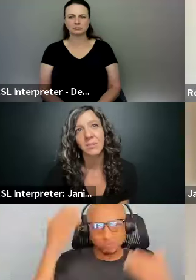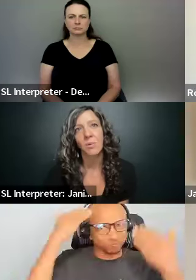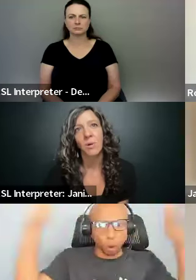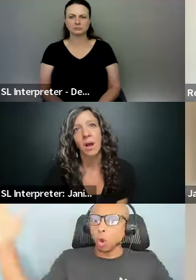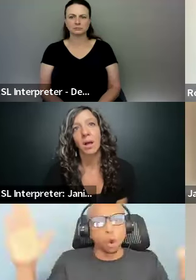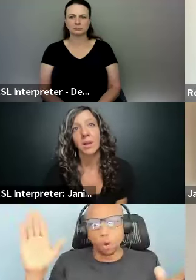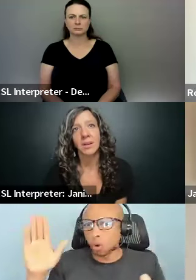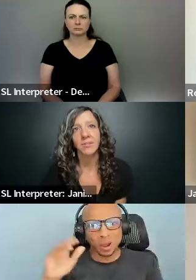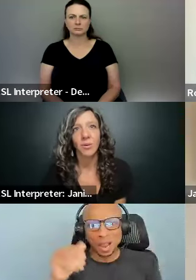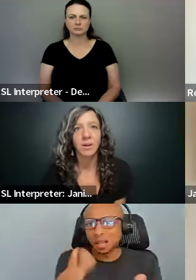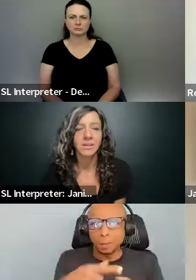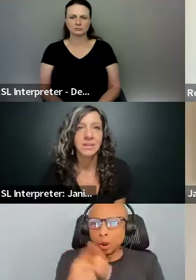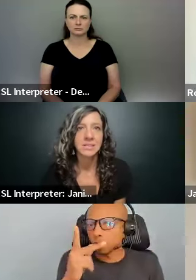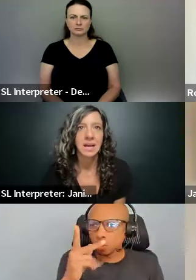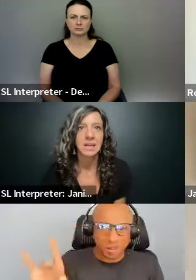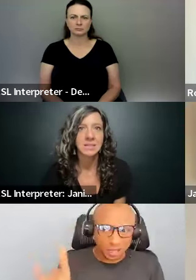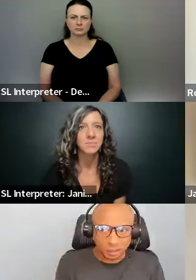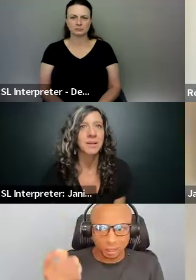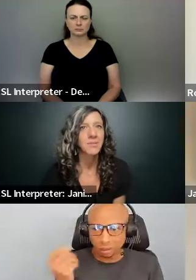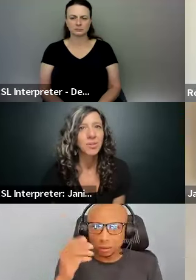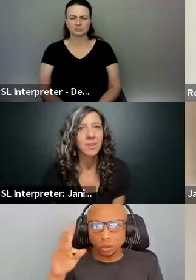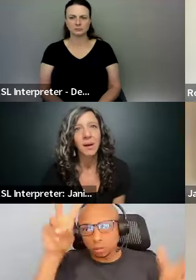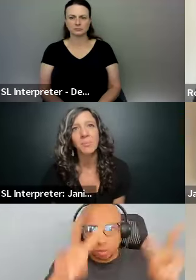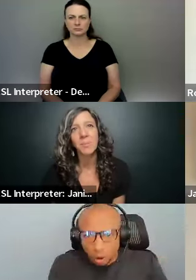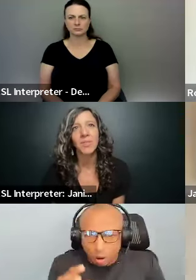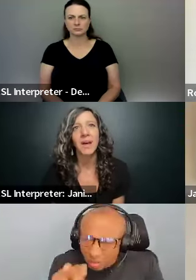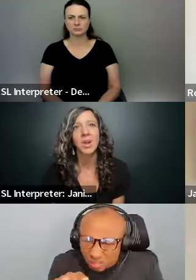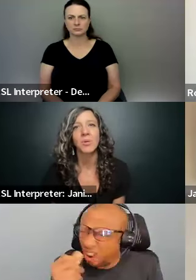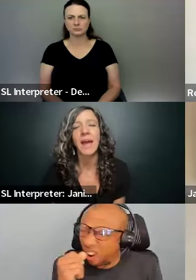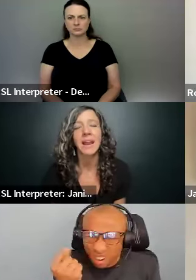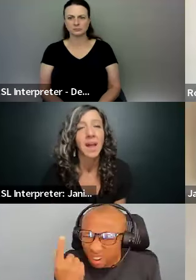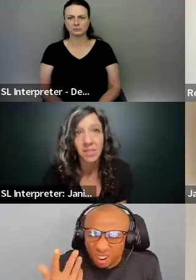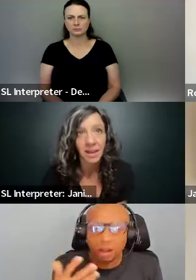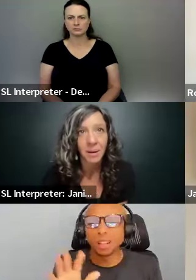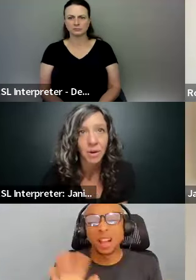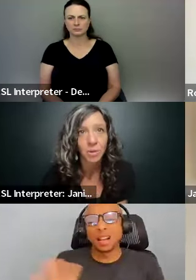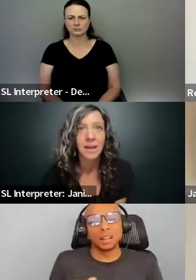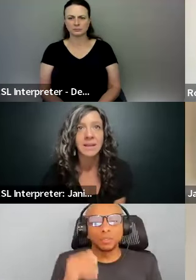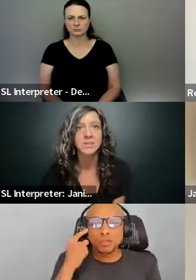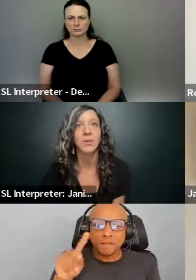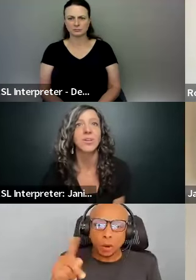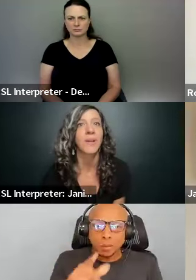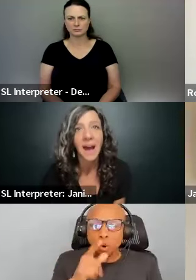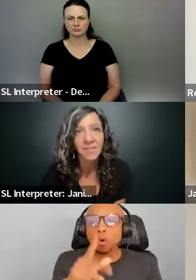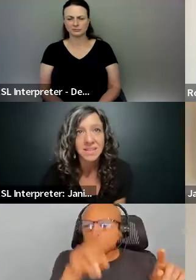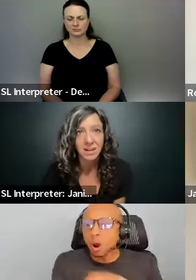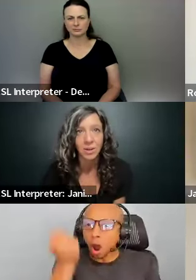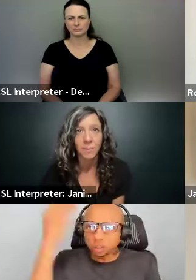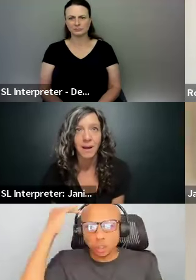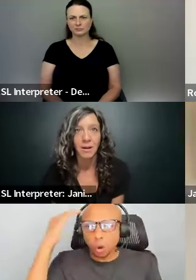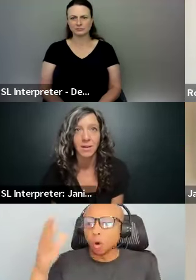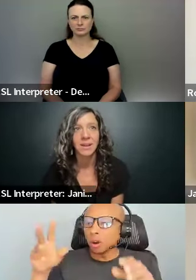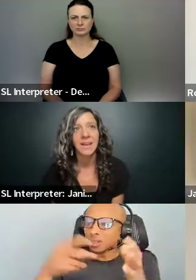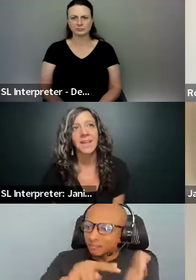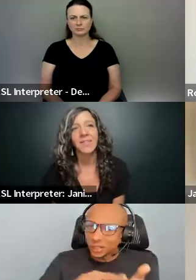creates a little bit more clarity for the signs. But if you think about people that know nothing about Kubernetes or don't have the